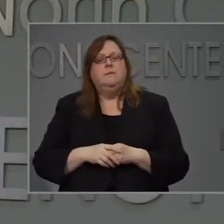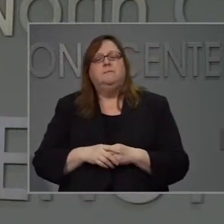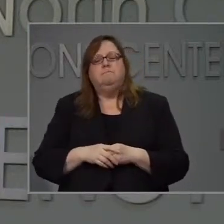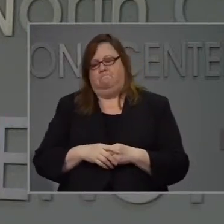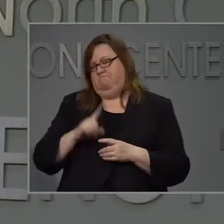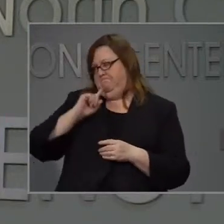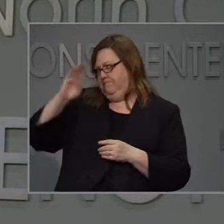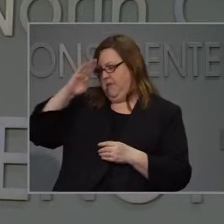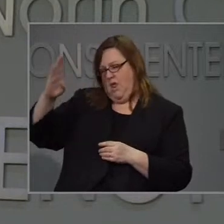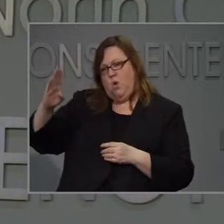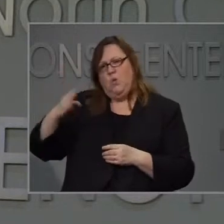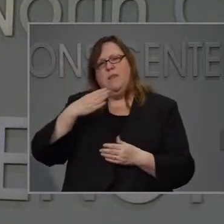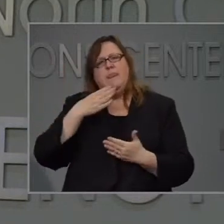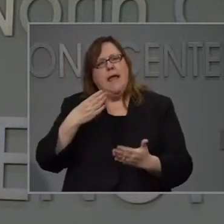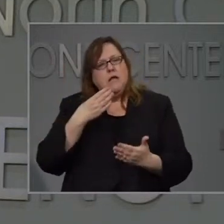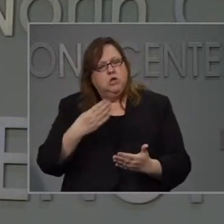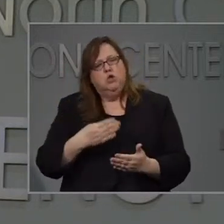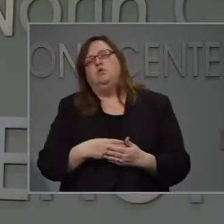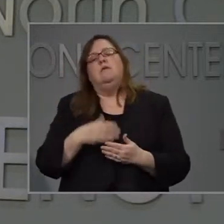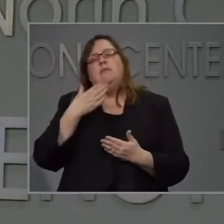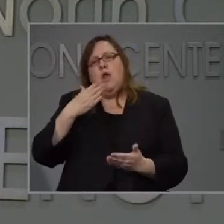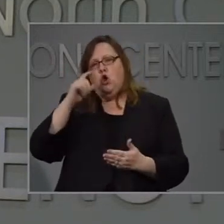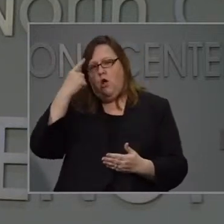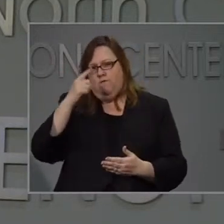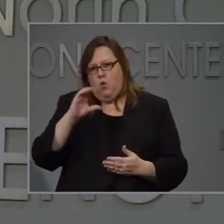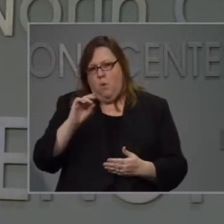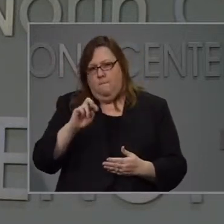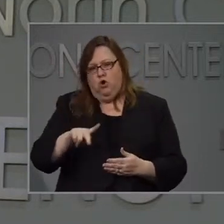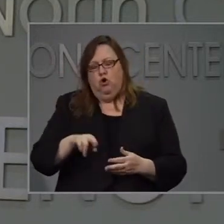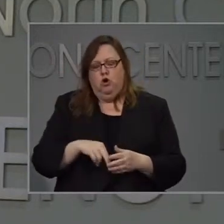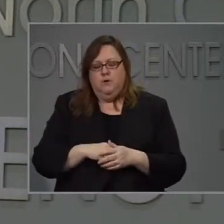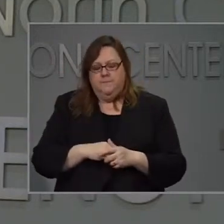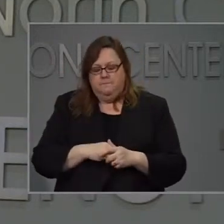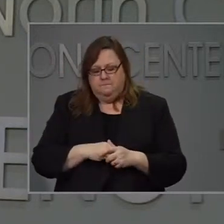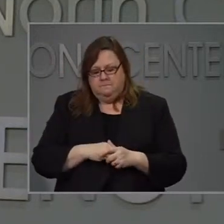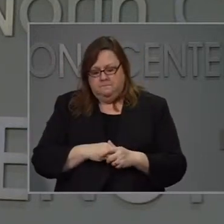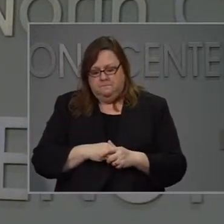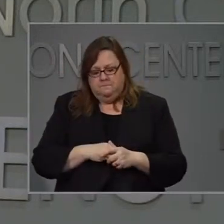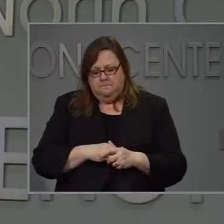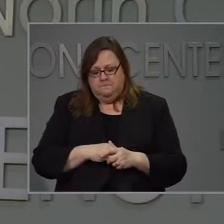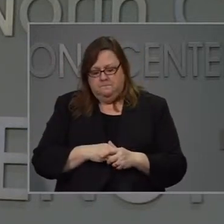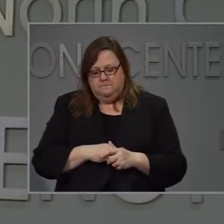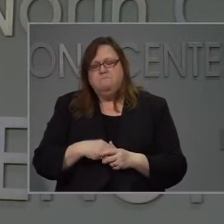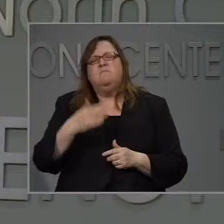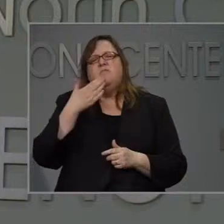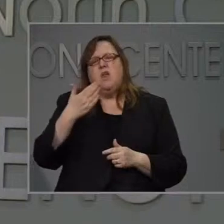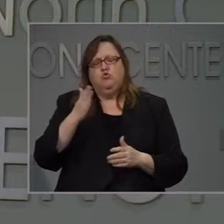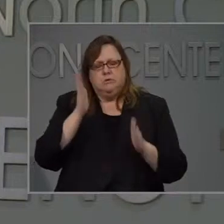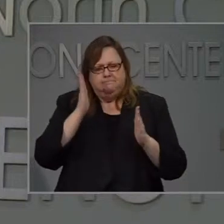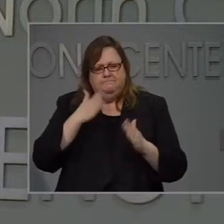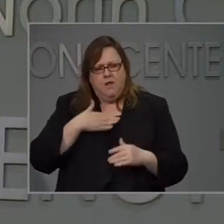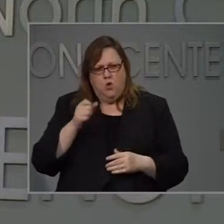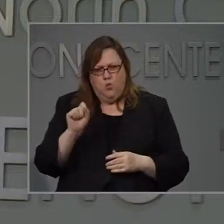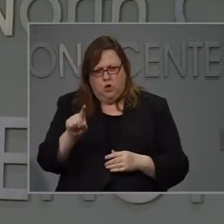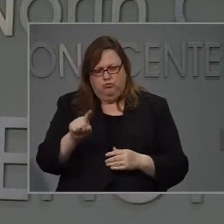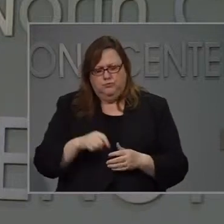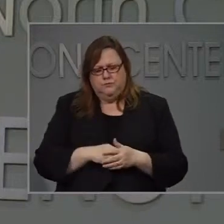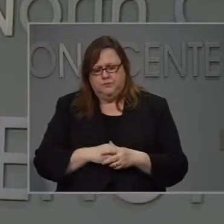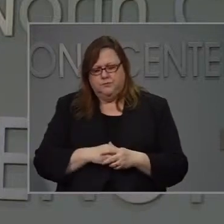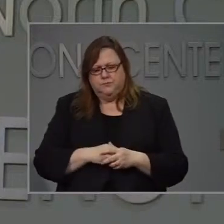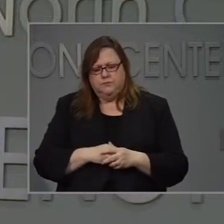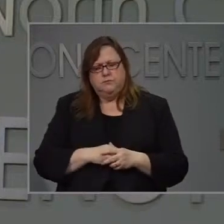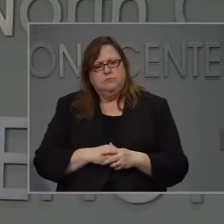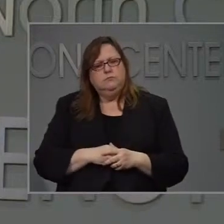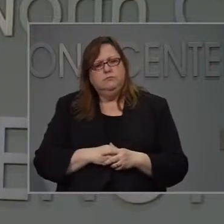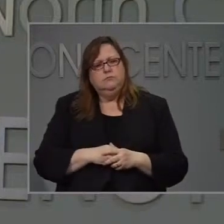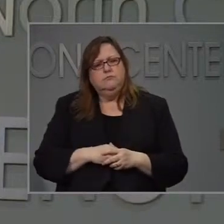Hello, thank you, Mr. Cooper. This is Governor Cooper. This is Hannah Jeffries with WITN. Thank you for taking my question. So the sheriff in Craven County